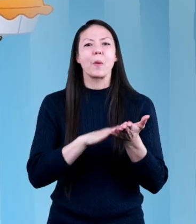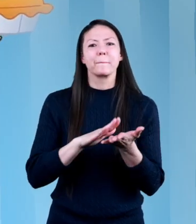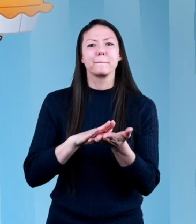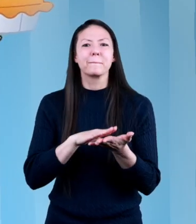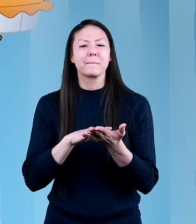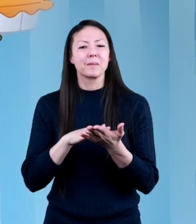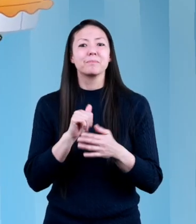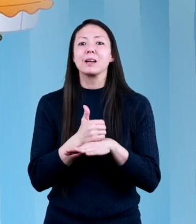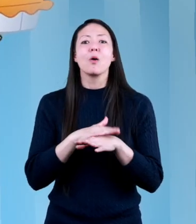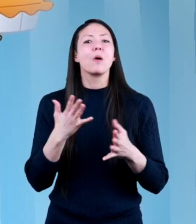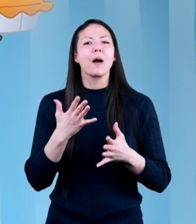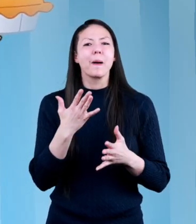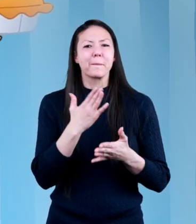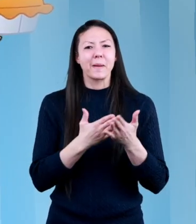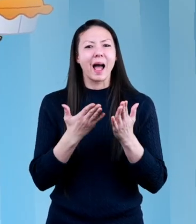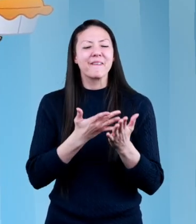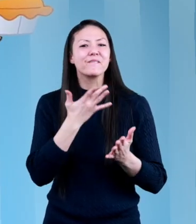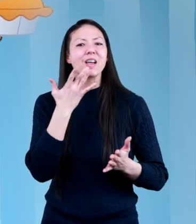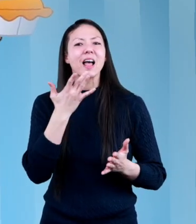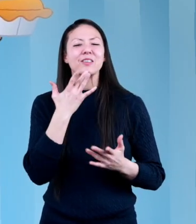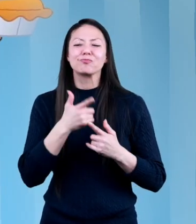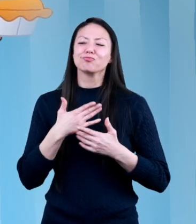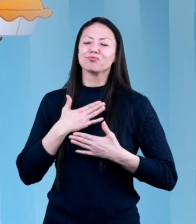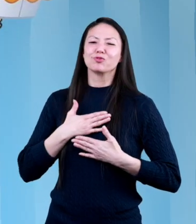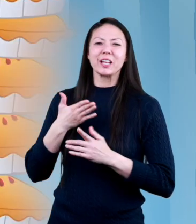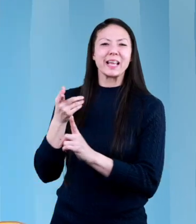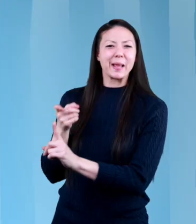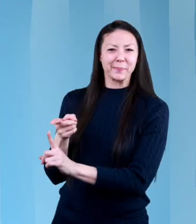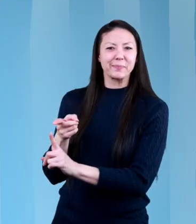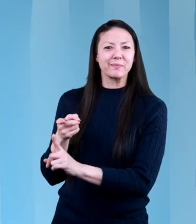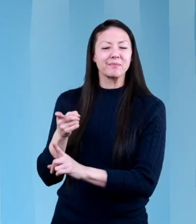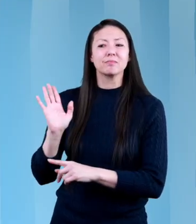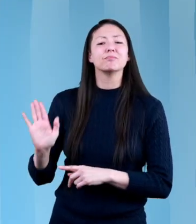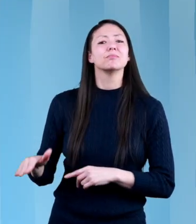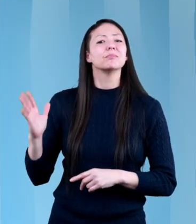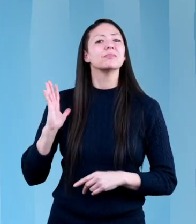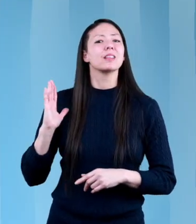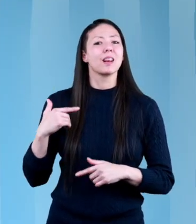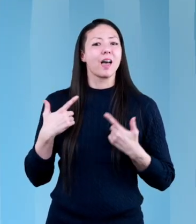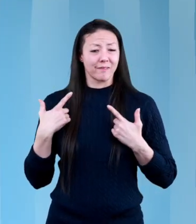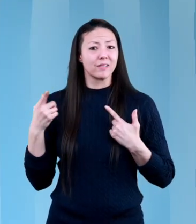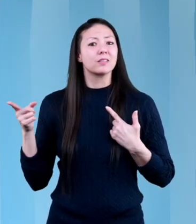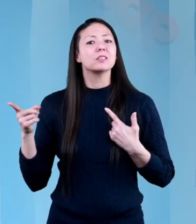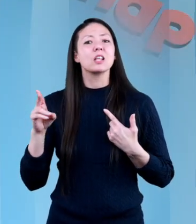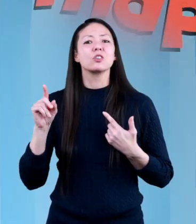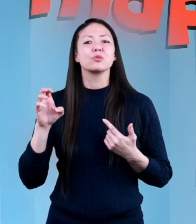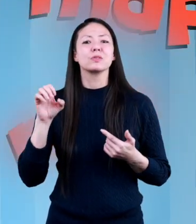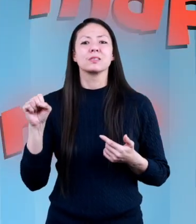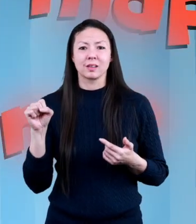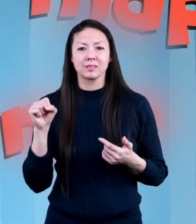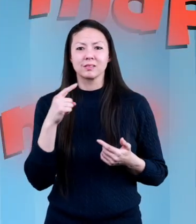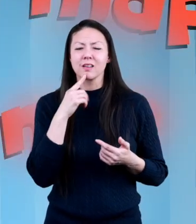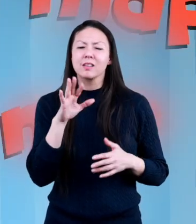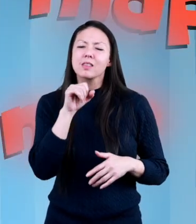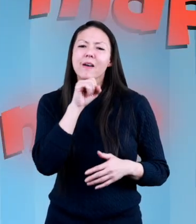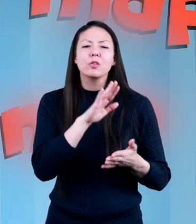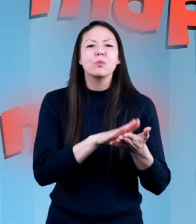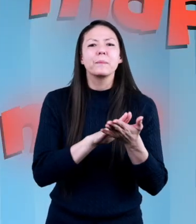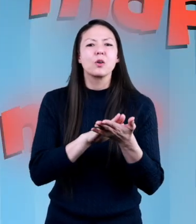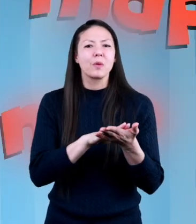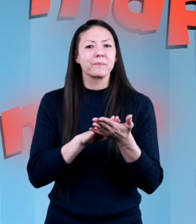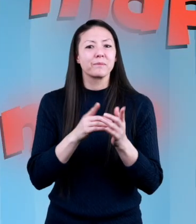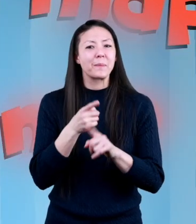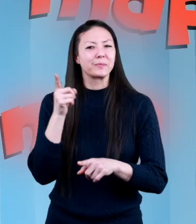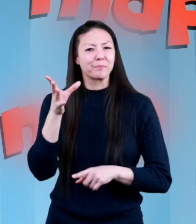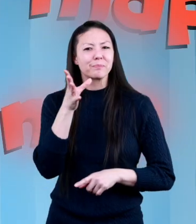rhymes based on pie flavors to entertain him. Later in his life, Dr. Seuss would say that his love of rhyme